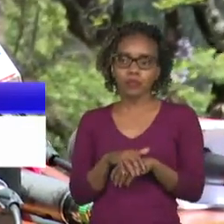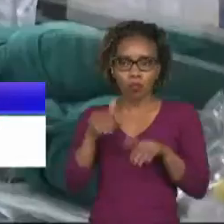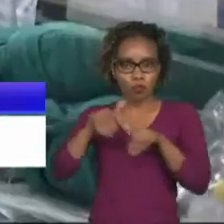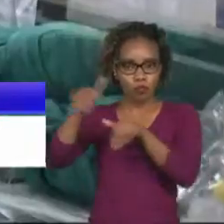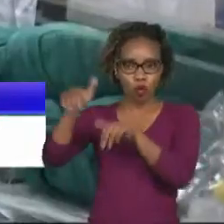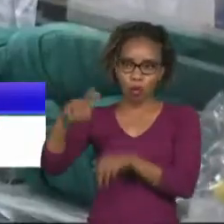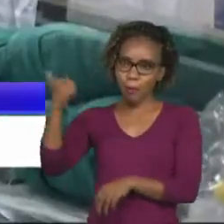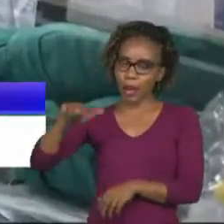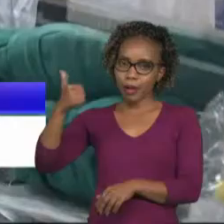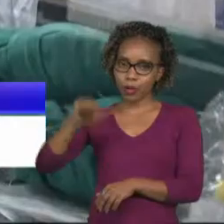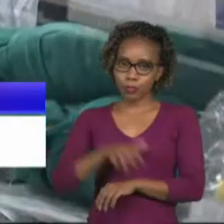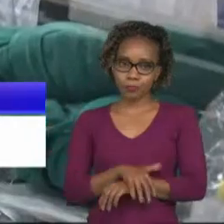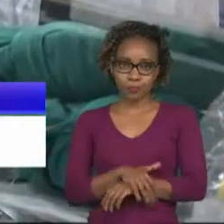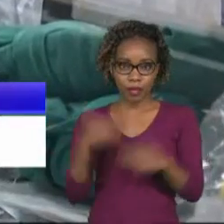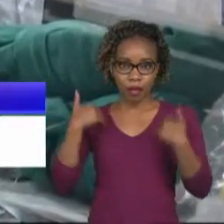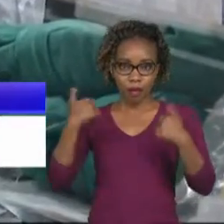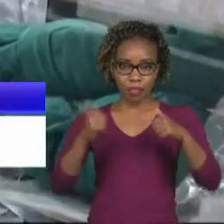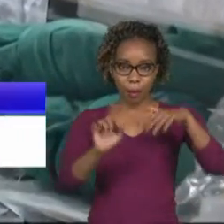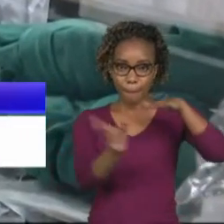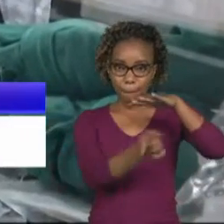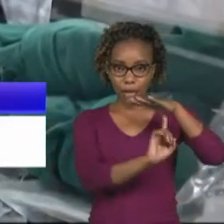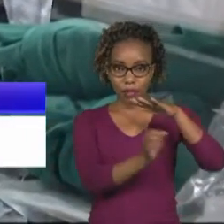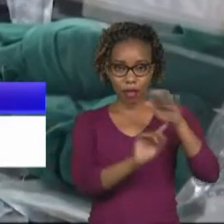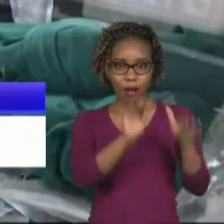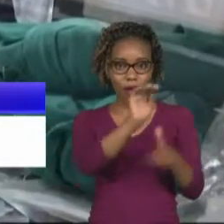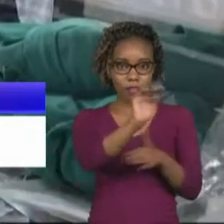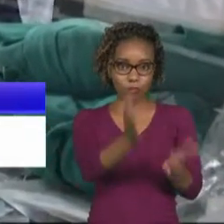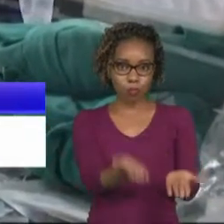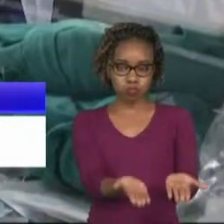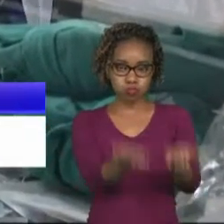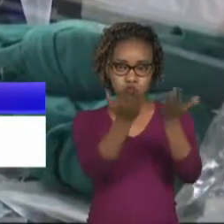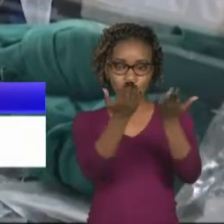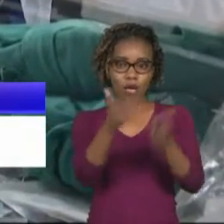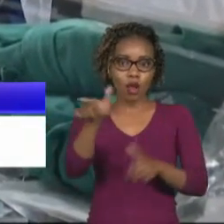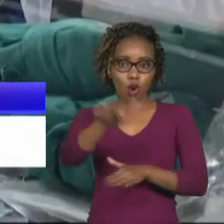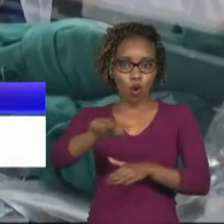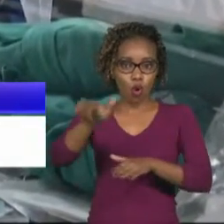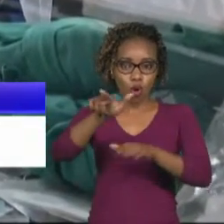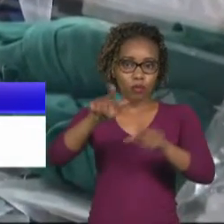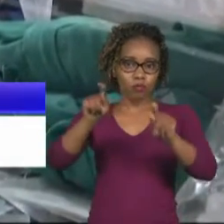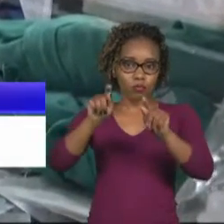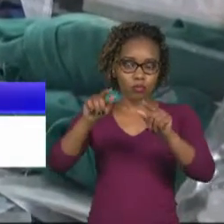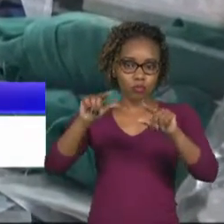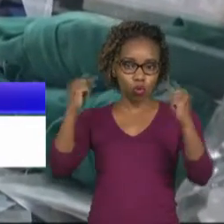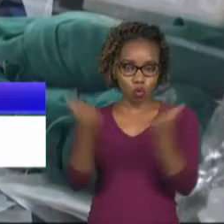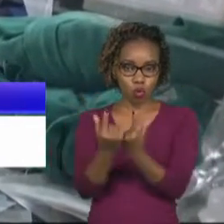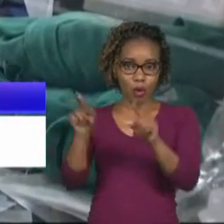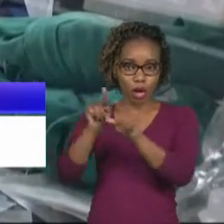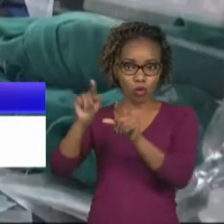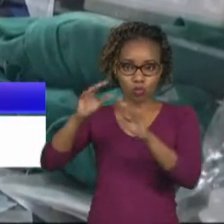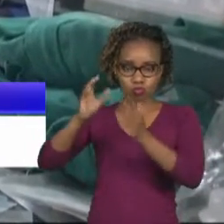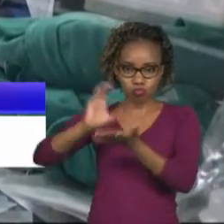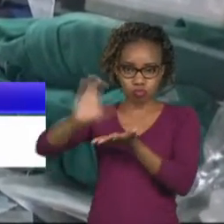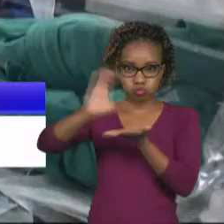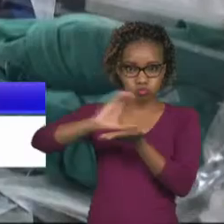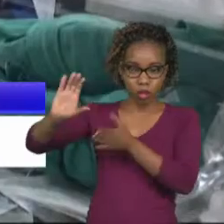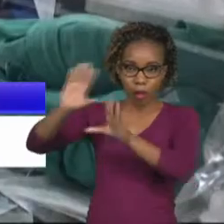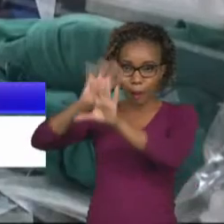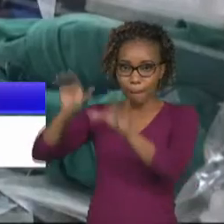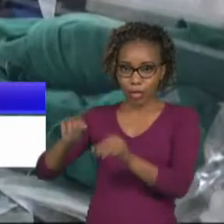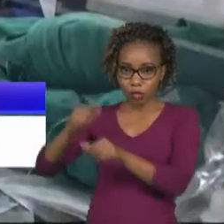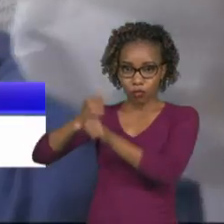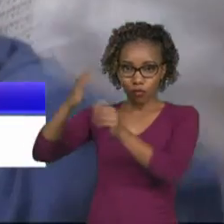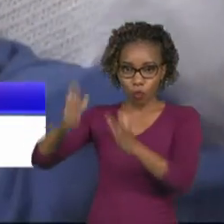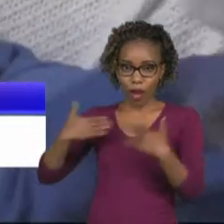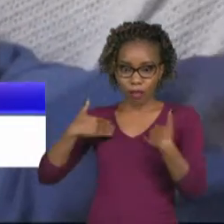followed. The Health Ministry is still asking for promotions in all cadres and budgetary allocation on the medical cover for health workers across